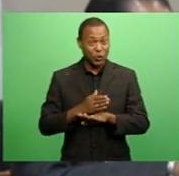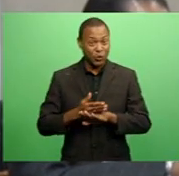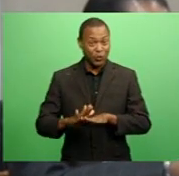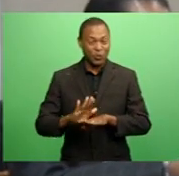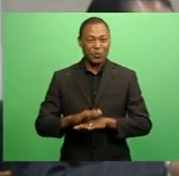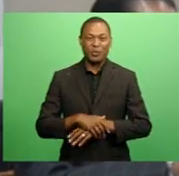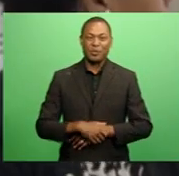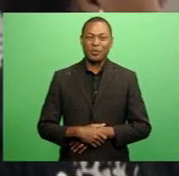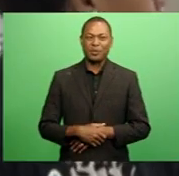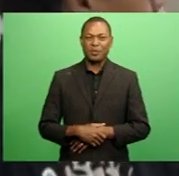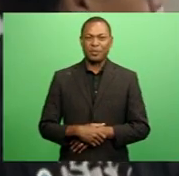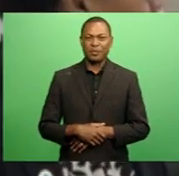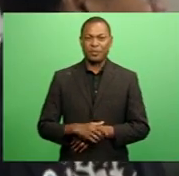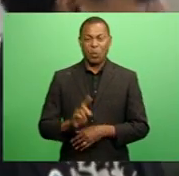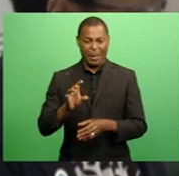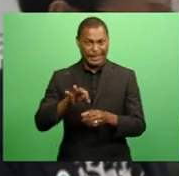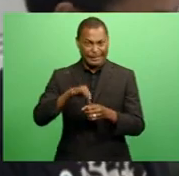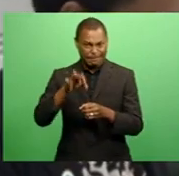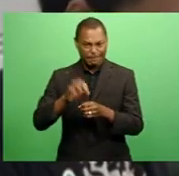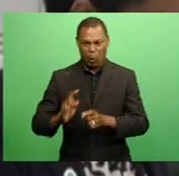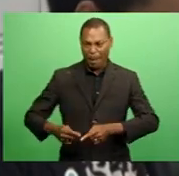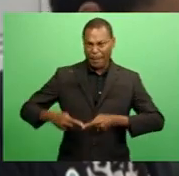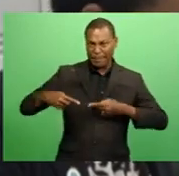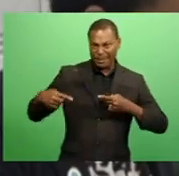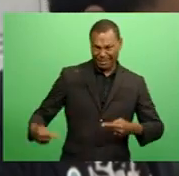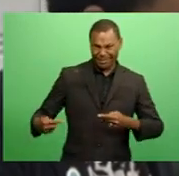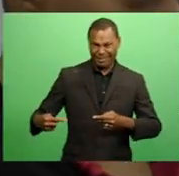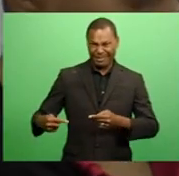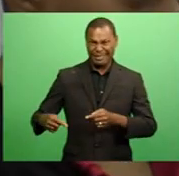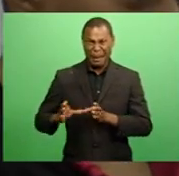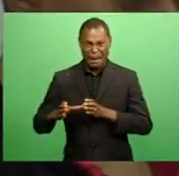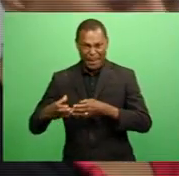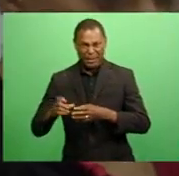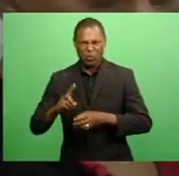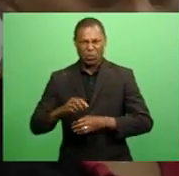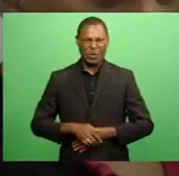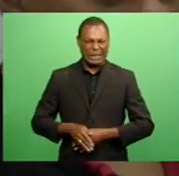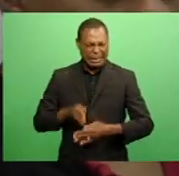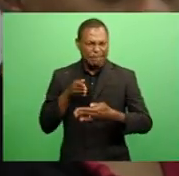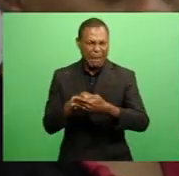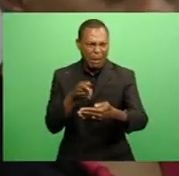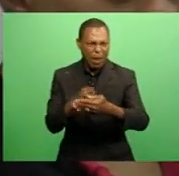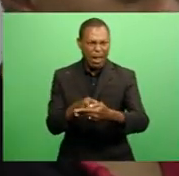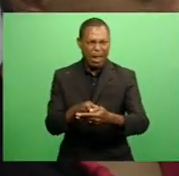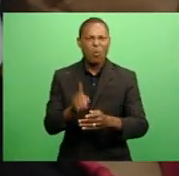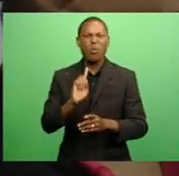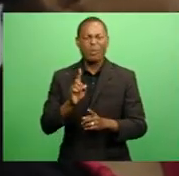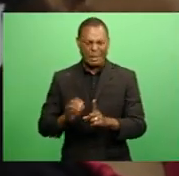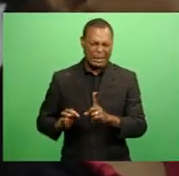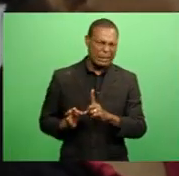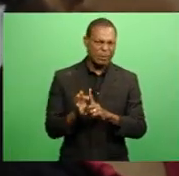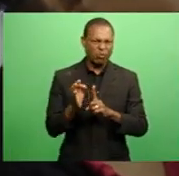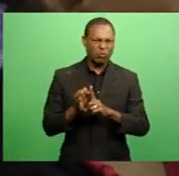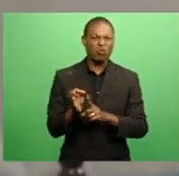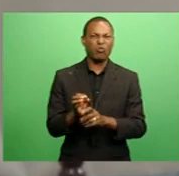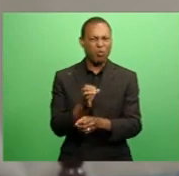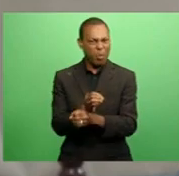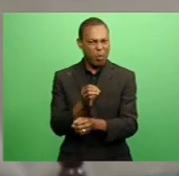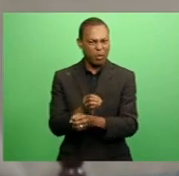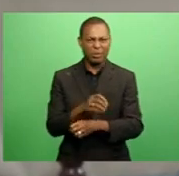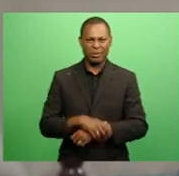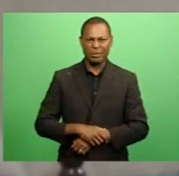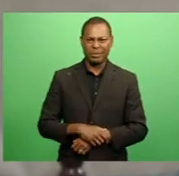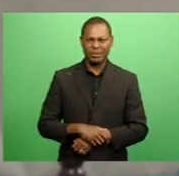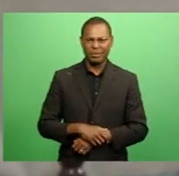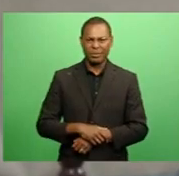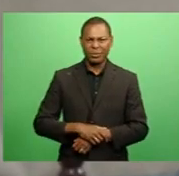Elections Office, opposition parties create roadblocks even when it comes to improving operations. I'm sure that it's